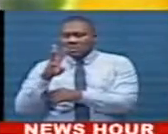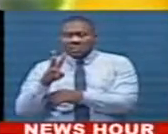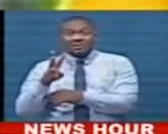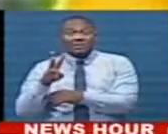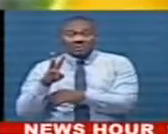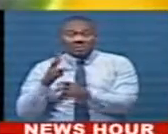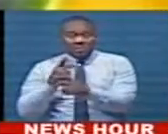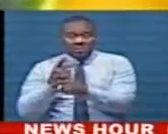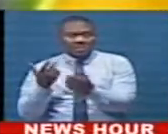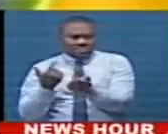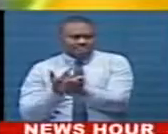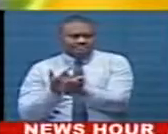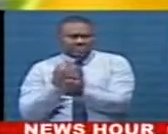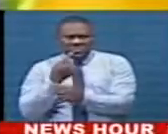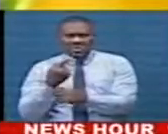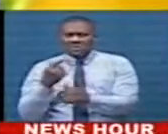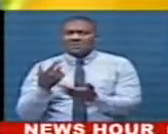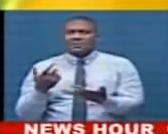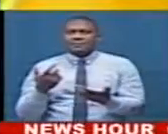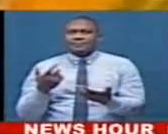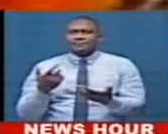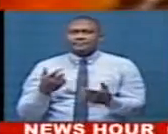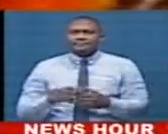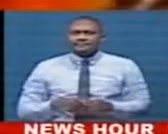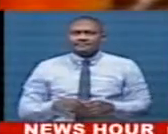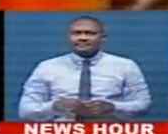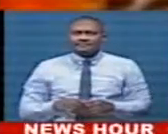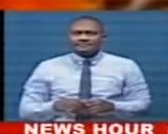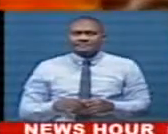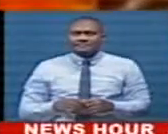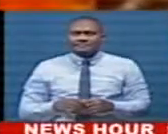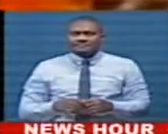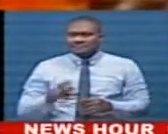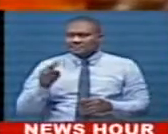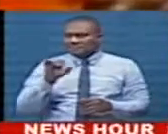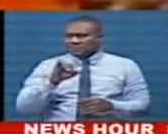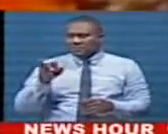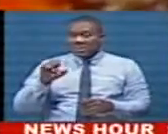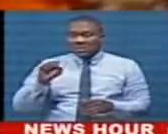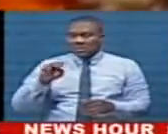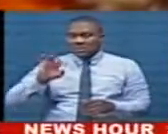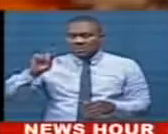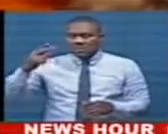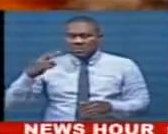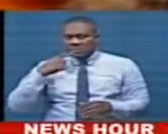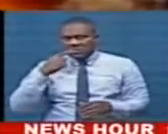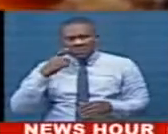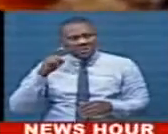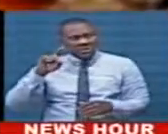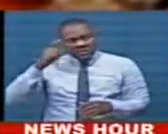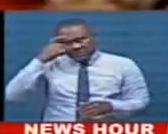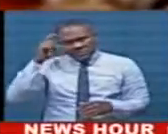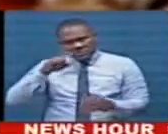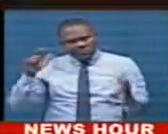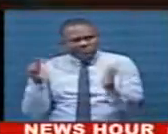the situation. The president of CPAG, Nee Smith, called on the government to consider banning the export of raw cashew